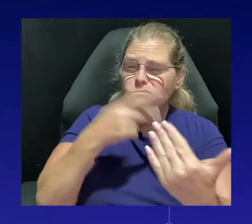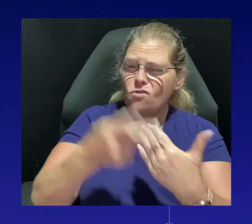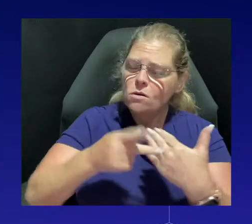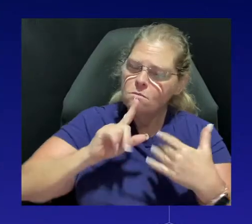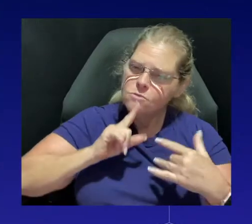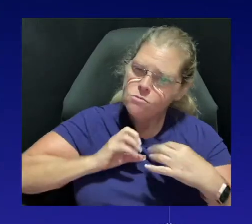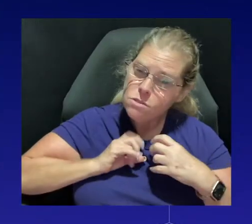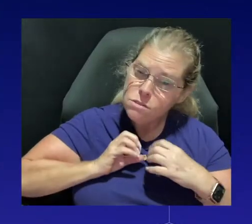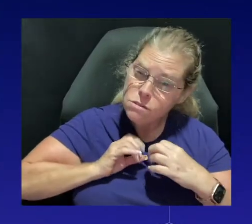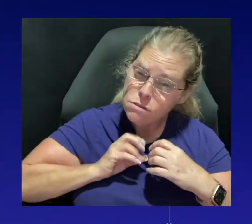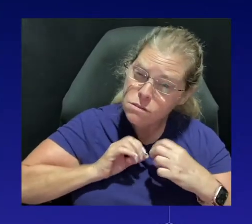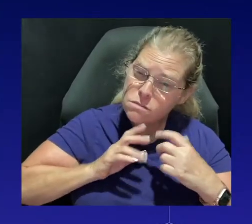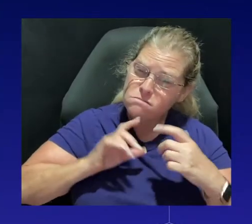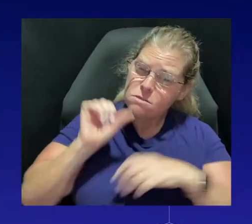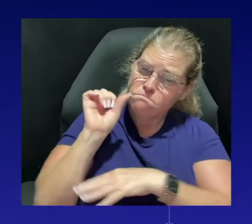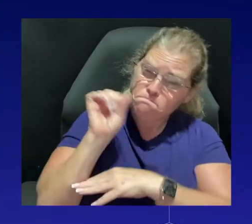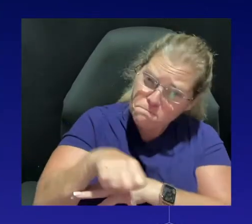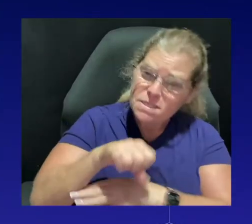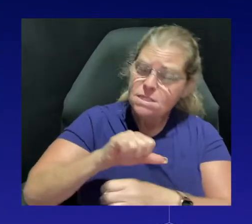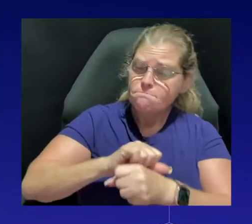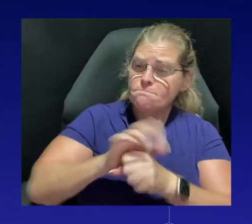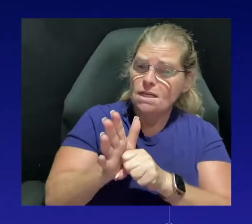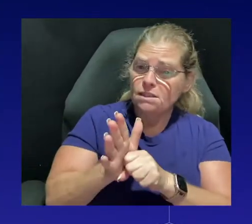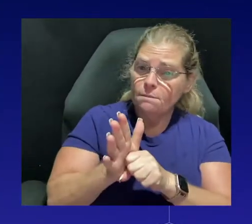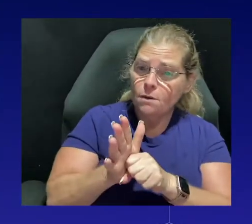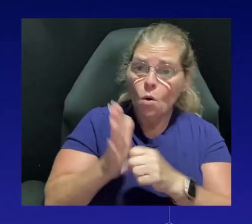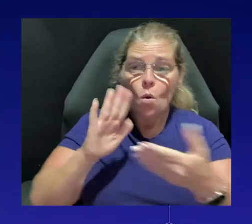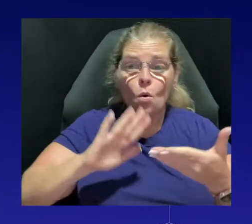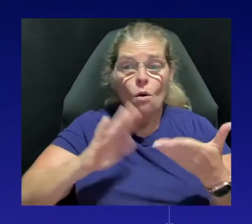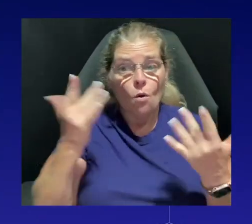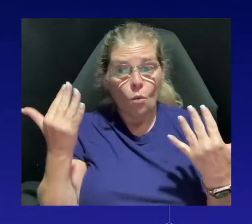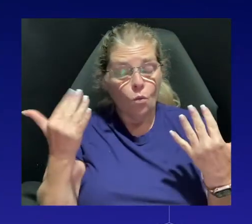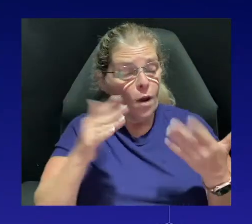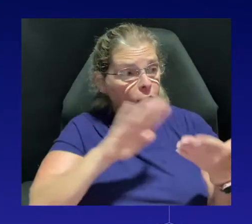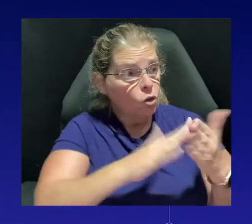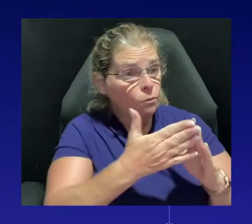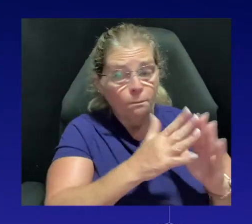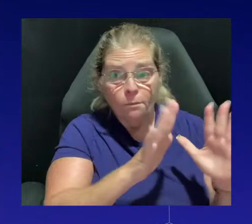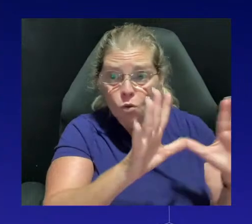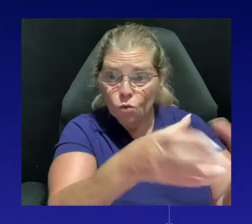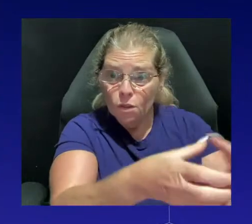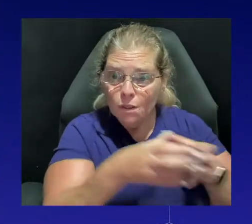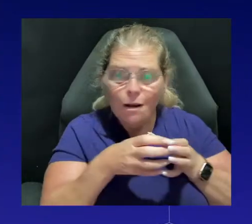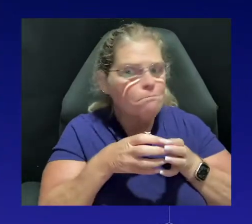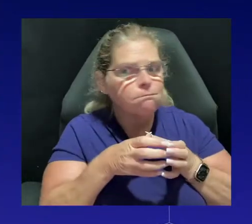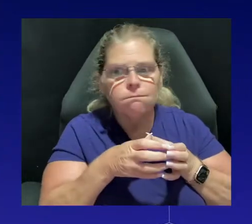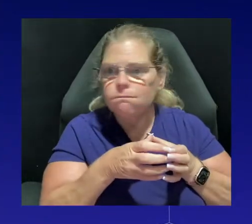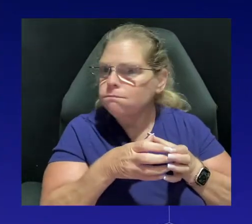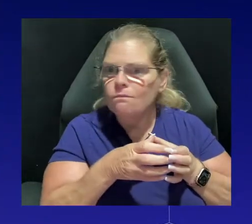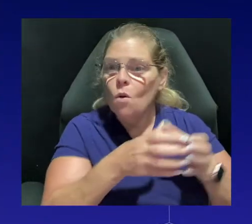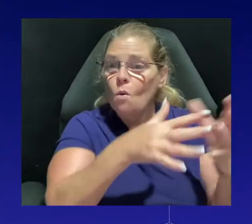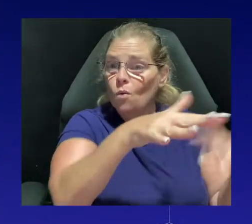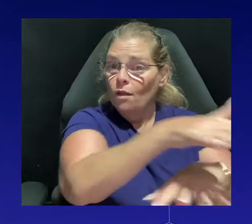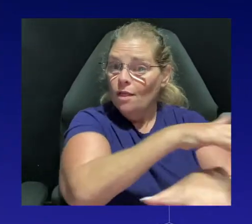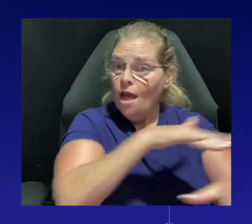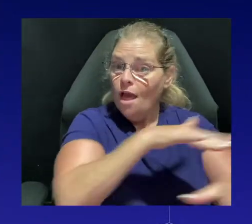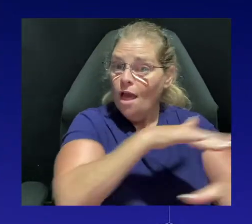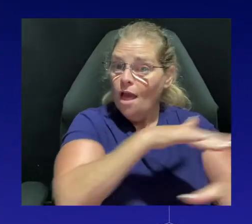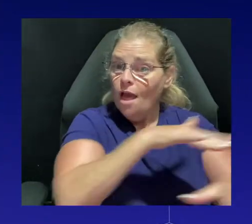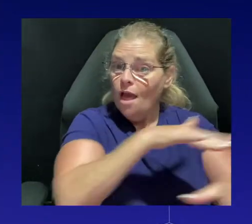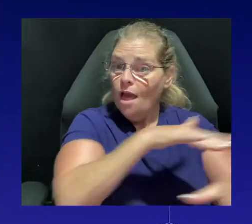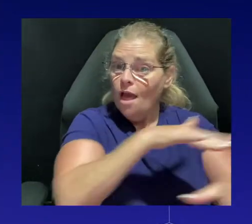the pandemic, we said we're not going to wait for communities to come to us, we're going to go to them. And that's what we did. And we enlisted